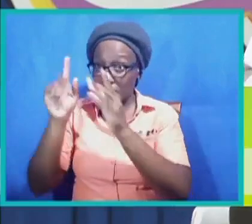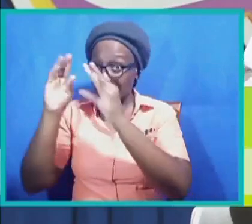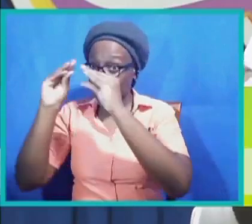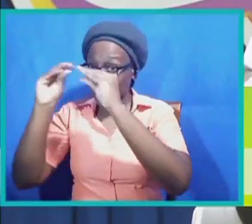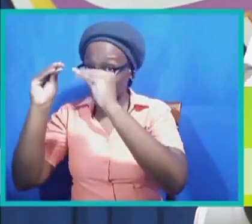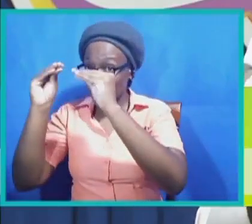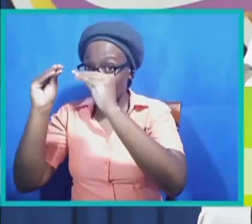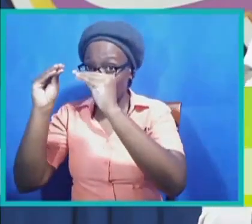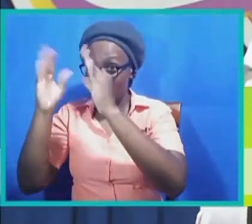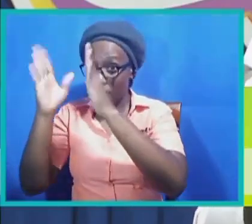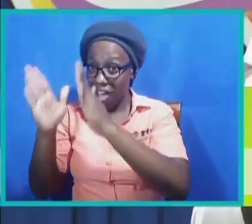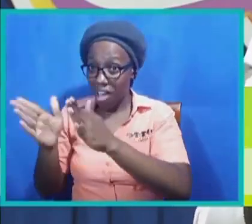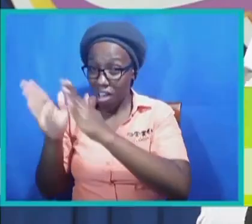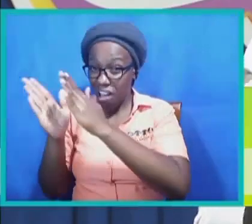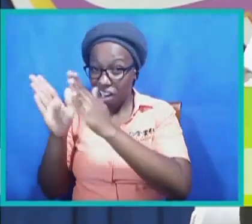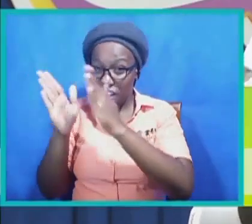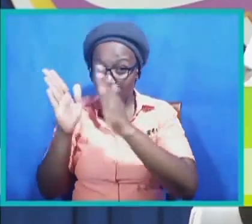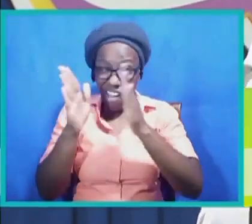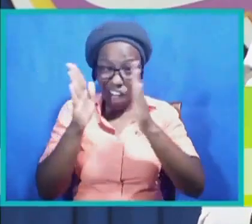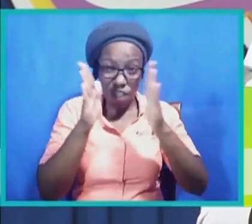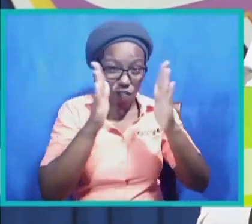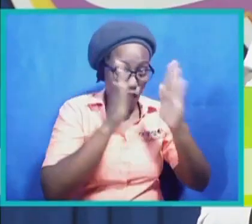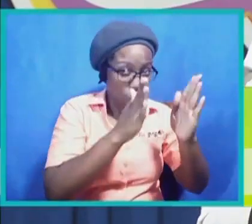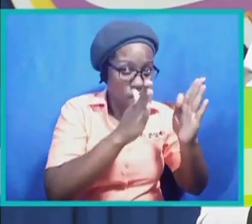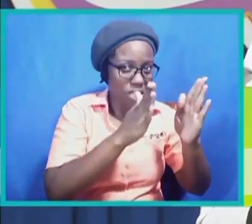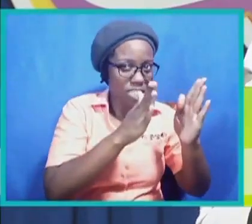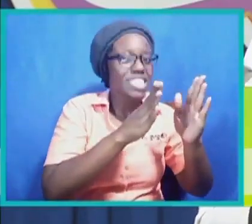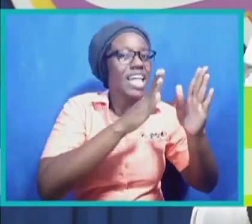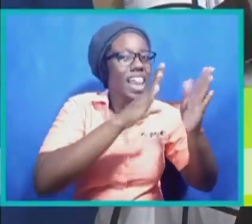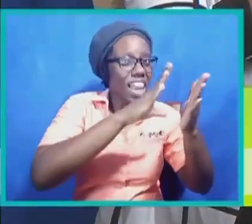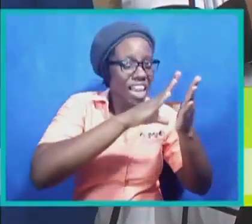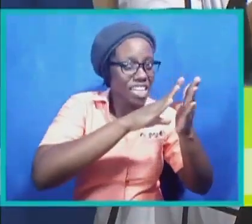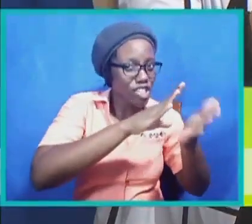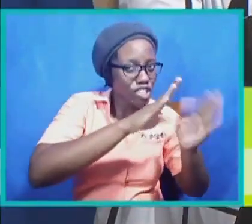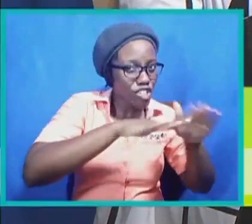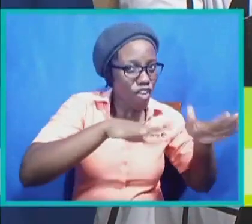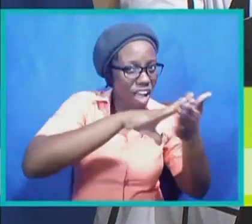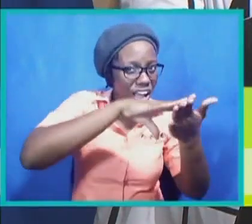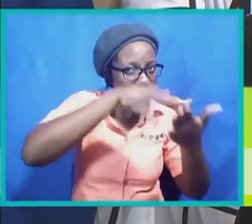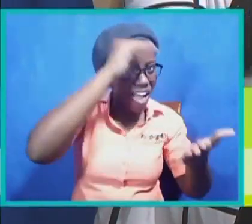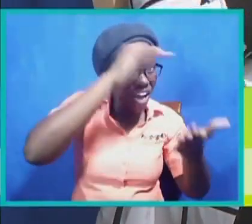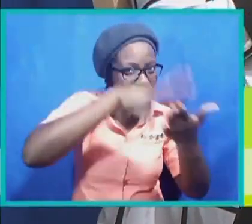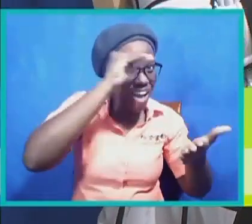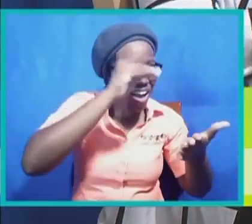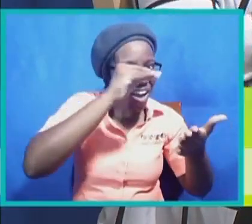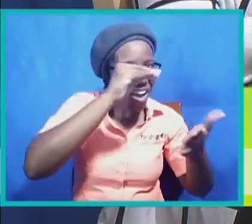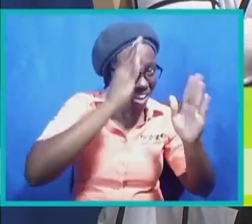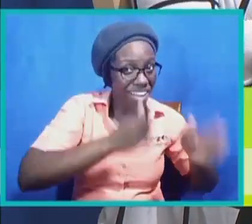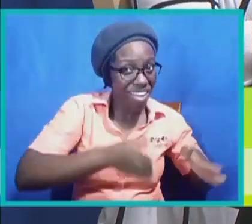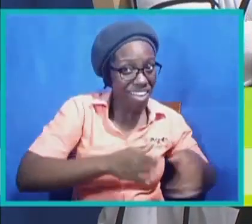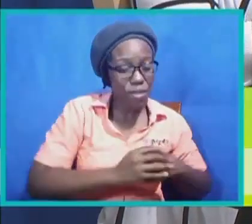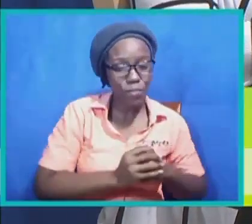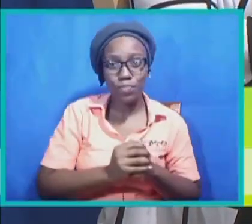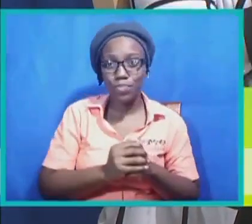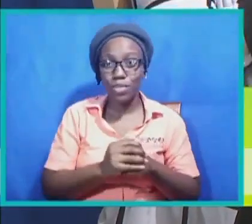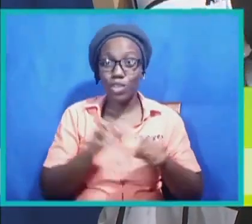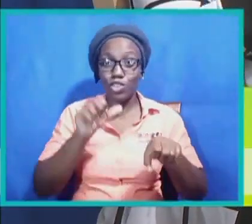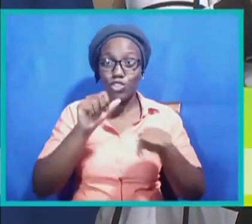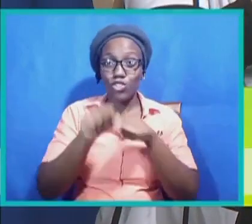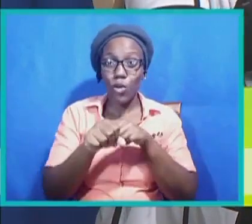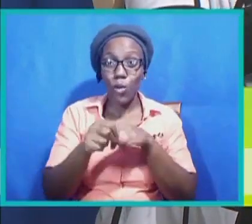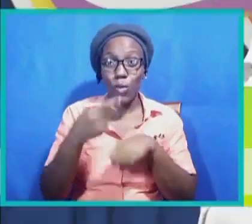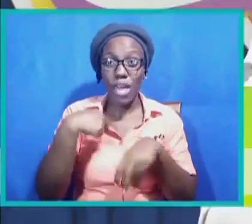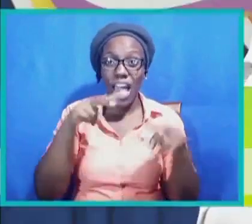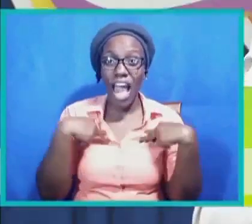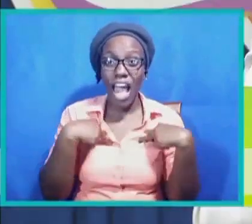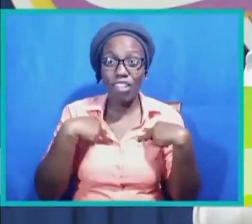and learning. So we have teachers experimenting with the flipped classroom, we have synchronous learning, we have asynchronous learning,